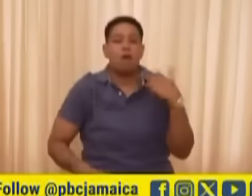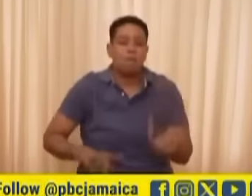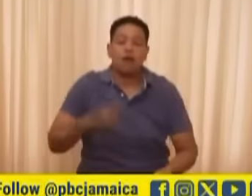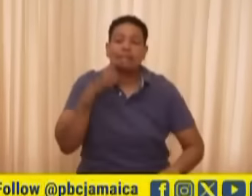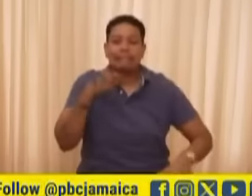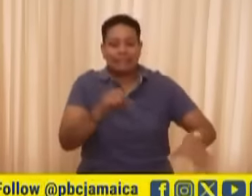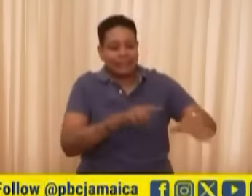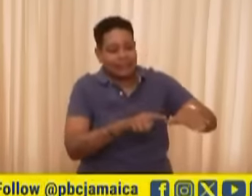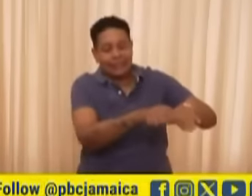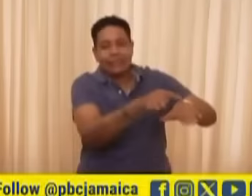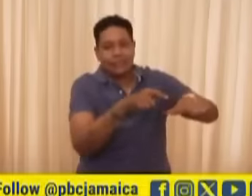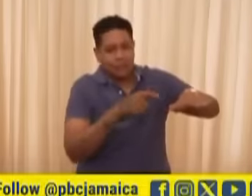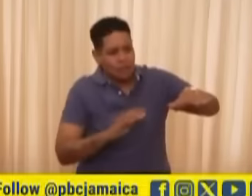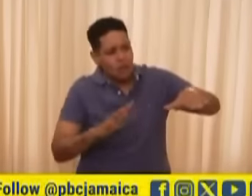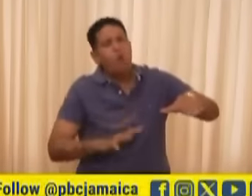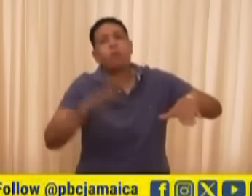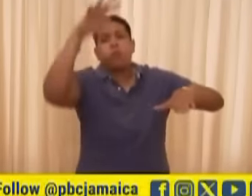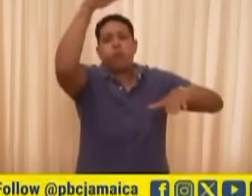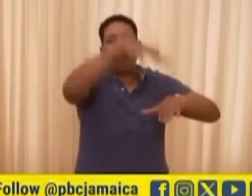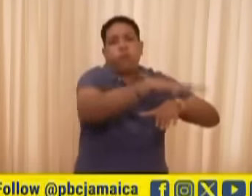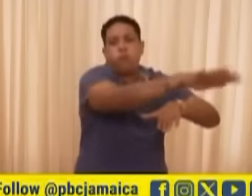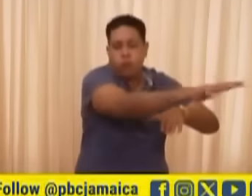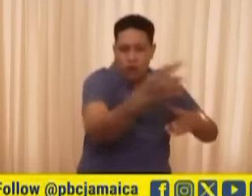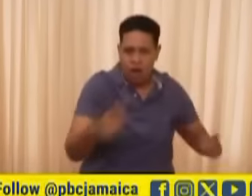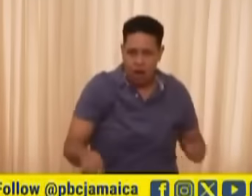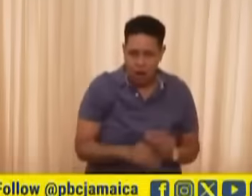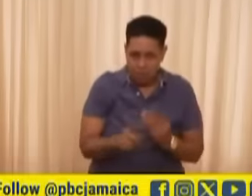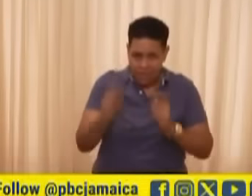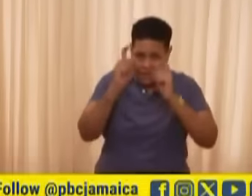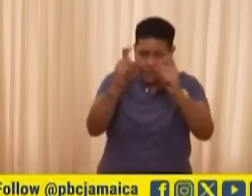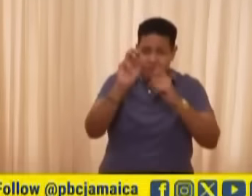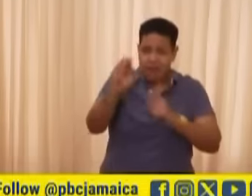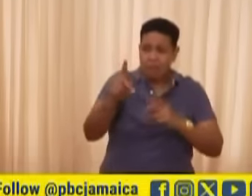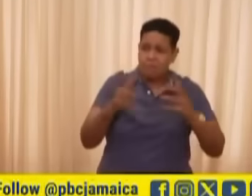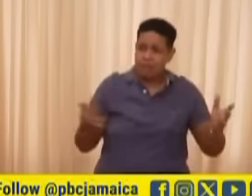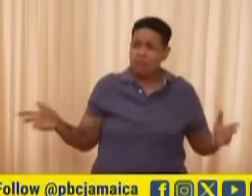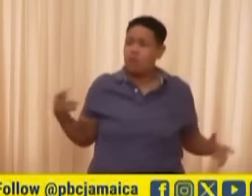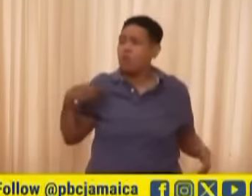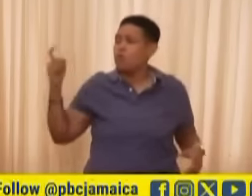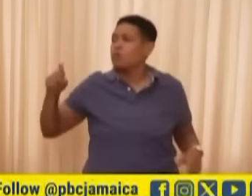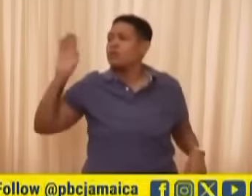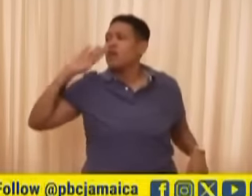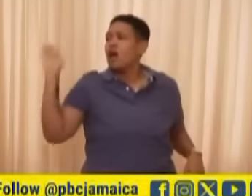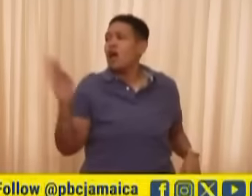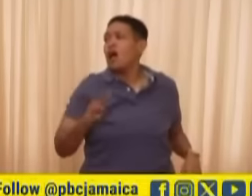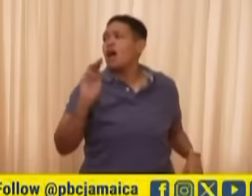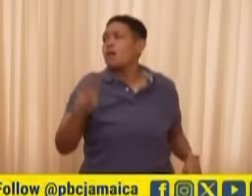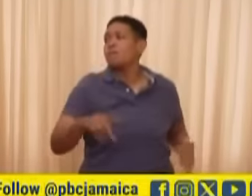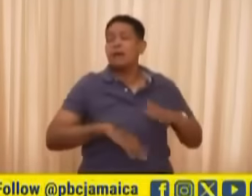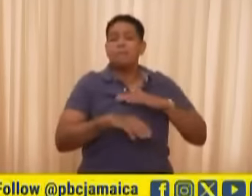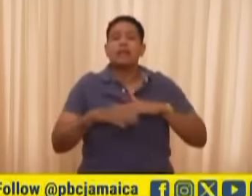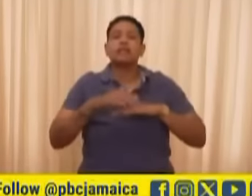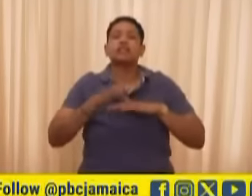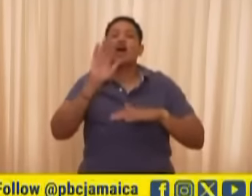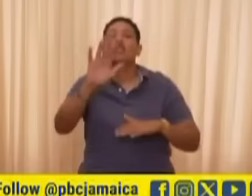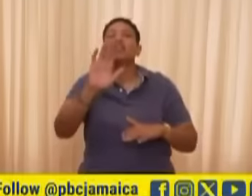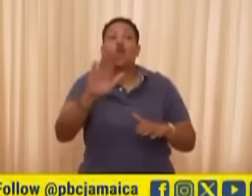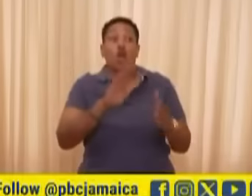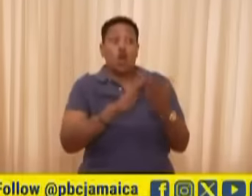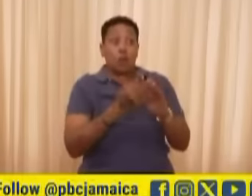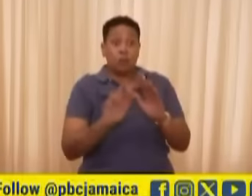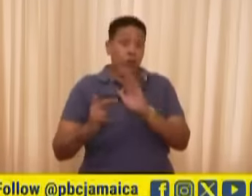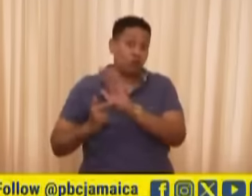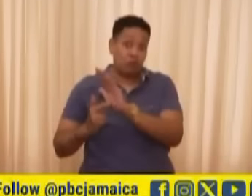might be susceptible to flooding. Given that we have MPs in here, the question to all the MPs would be, based on the characteristics of